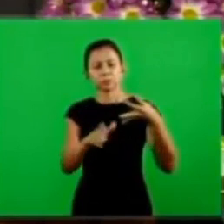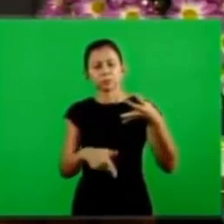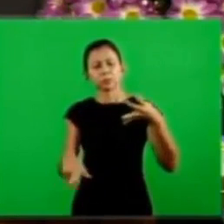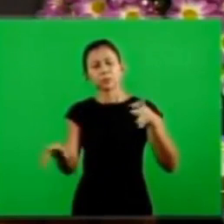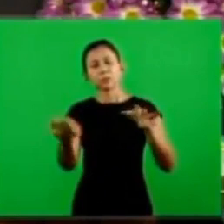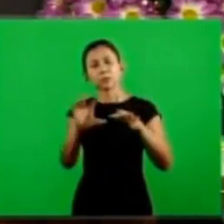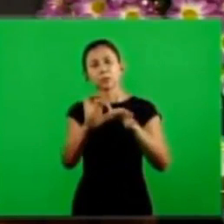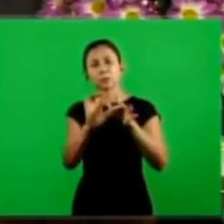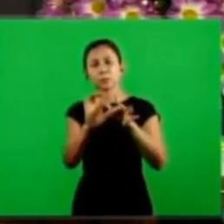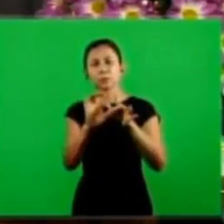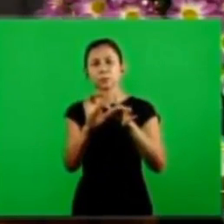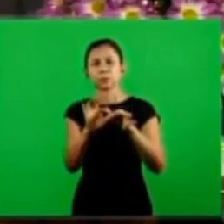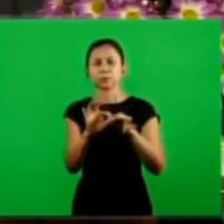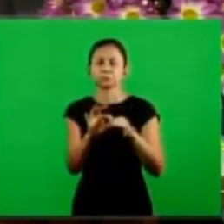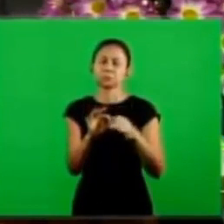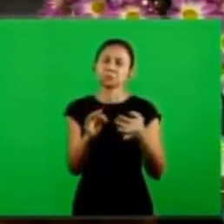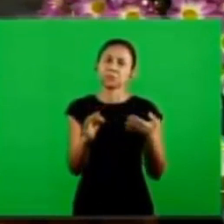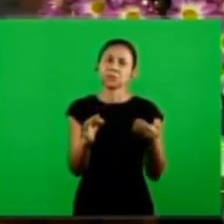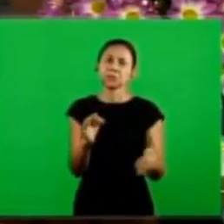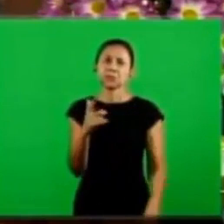elements, which one is,